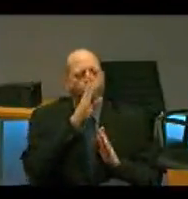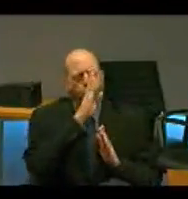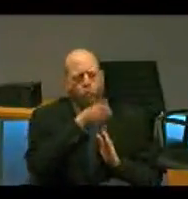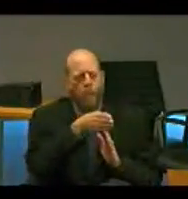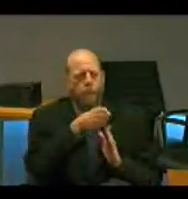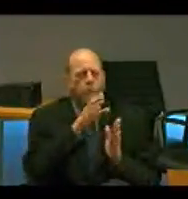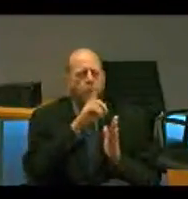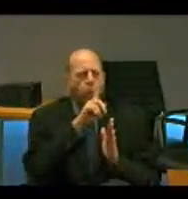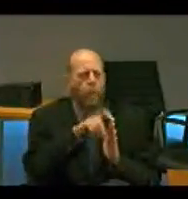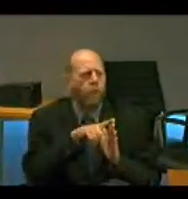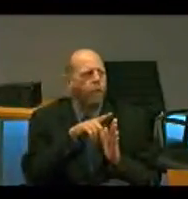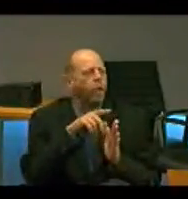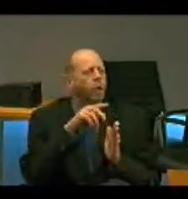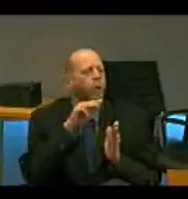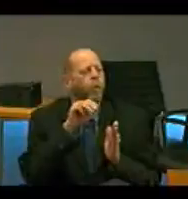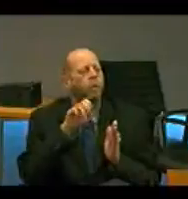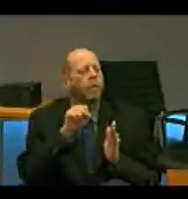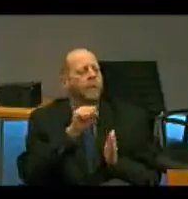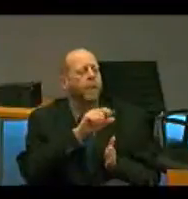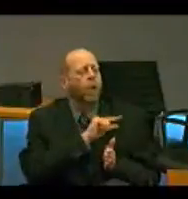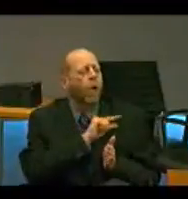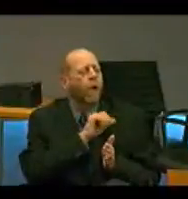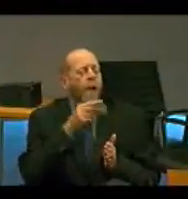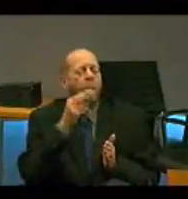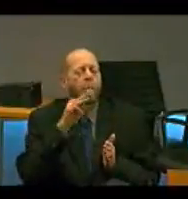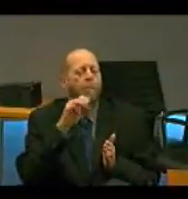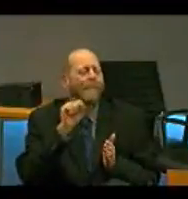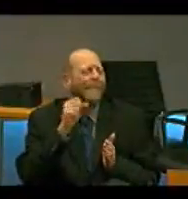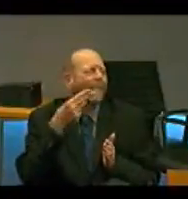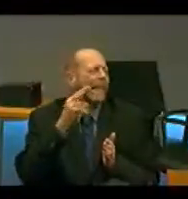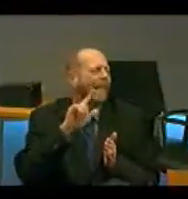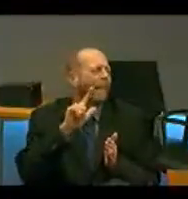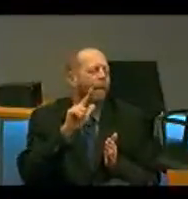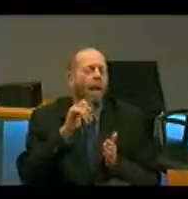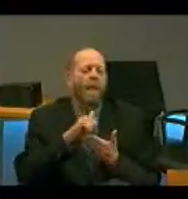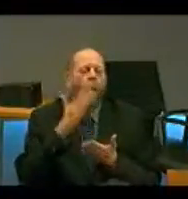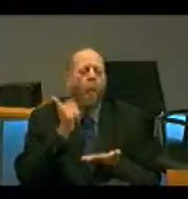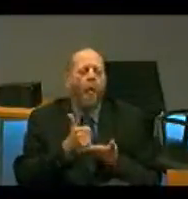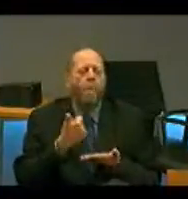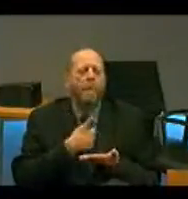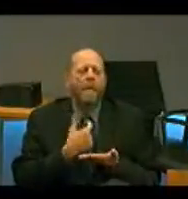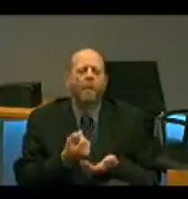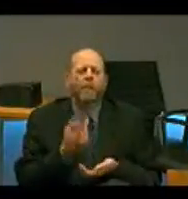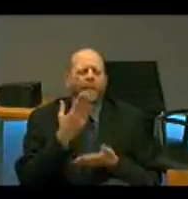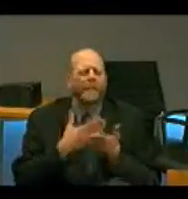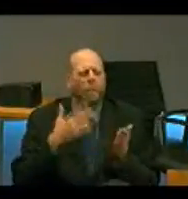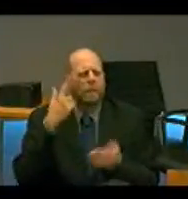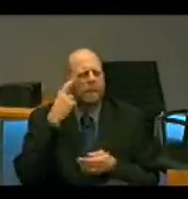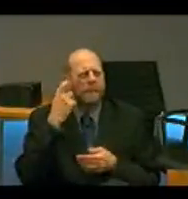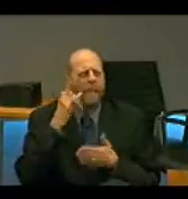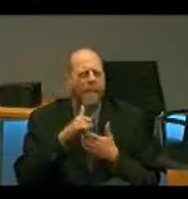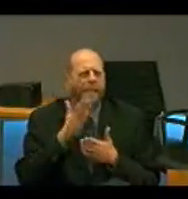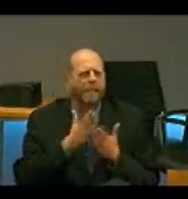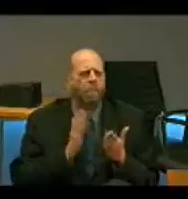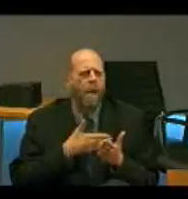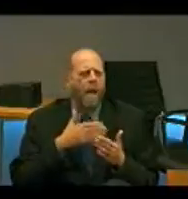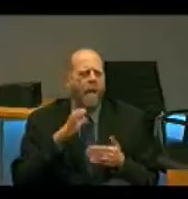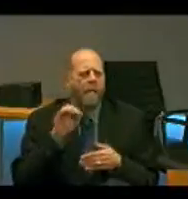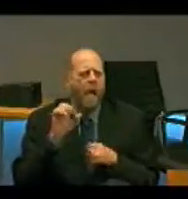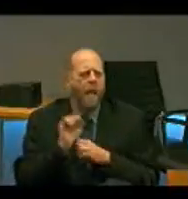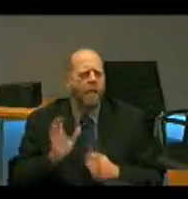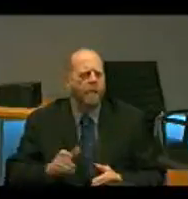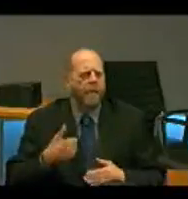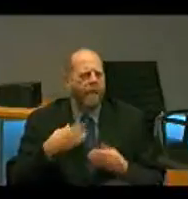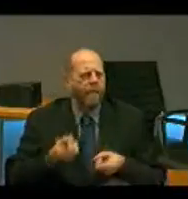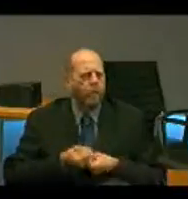Ms. Bargava and Ms. Hill that will help me understand some of the skepticism that some of my colleagues have